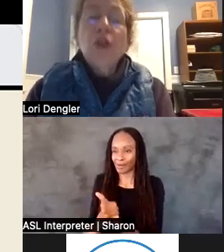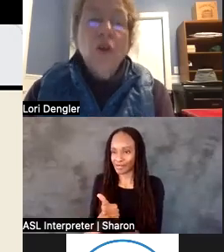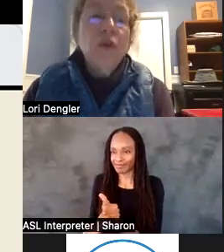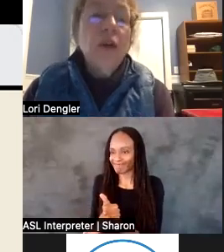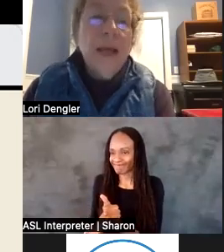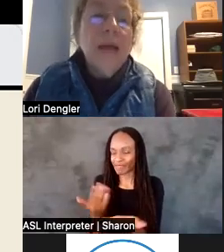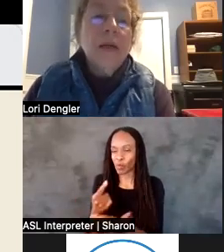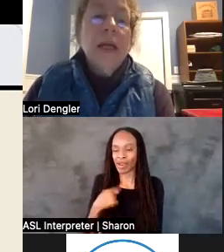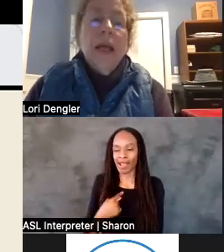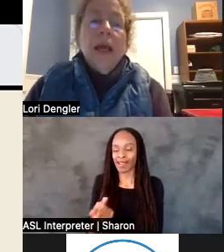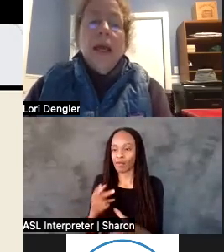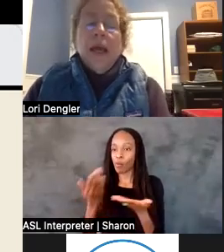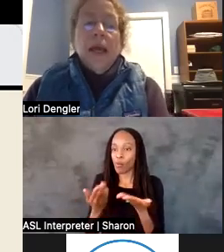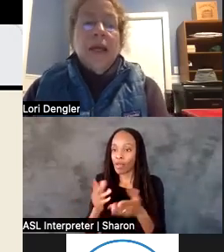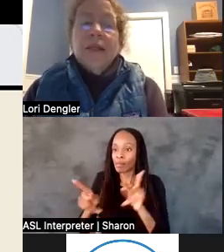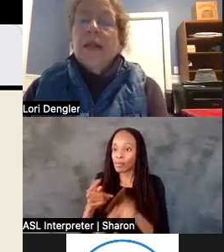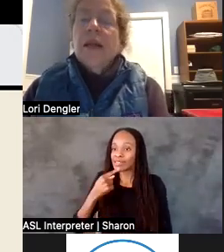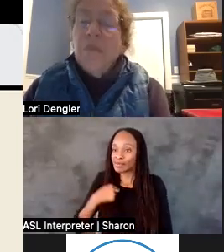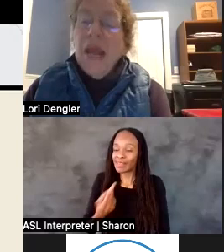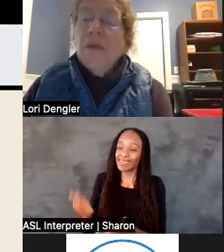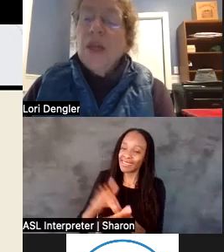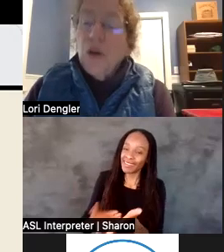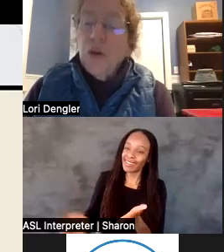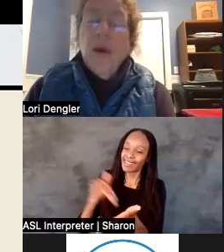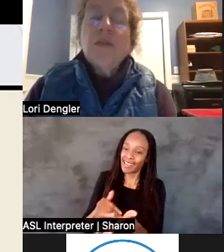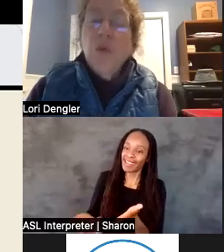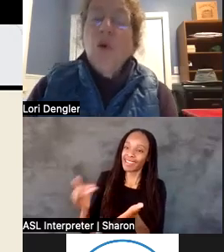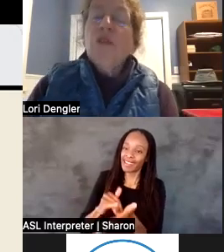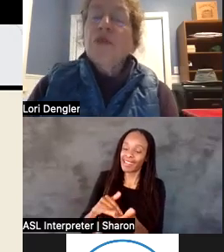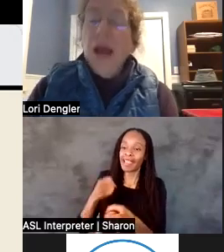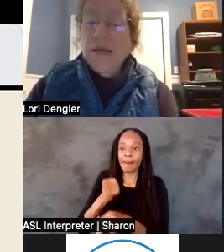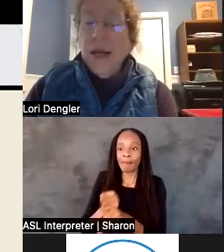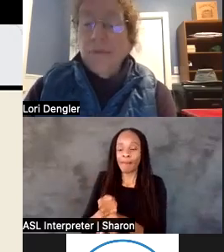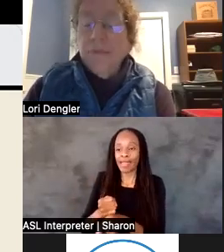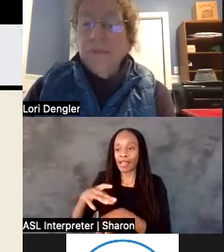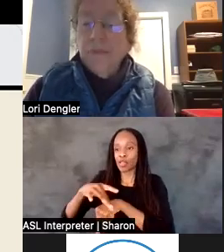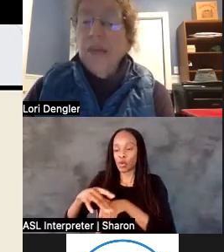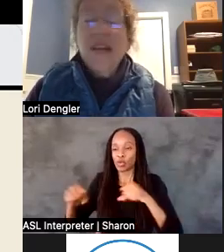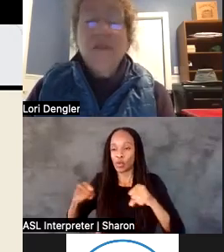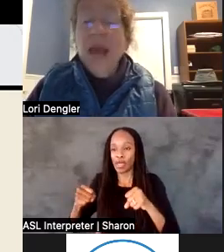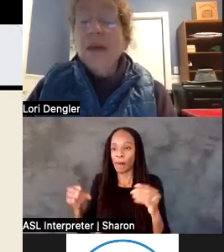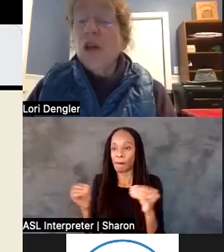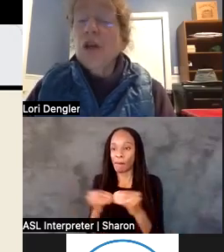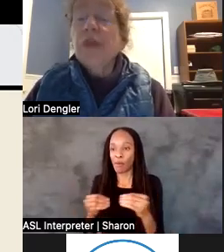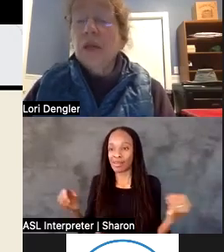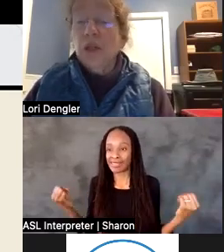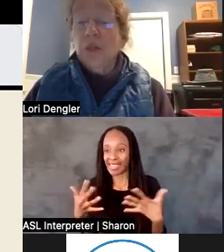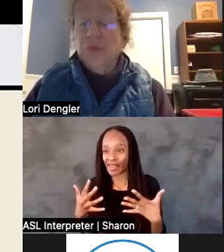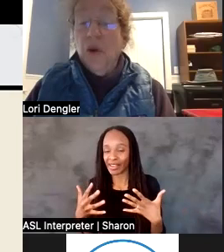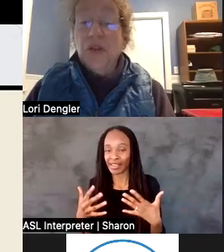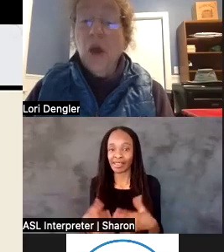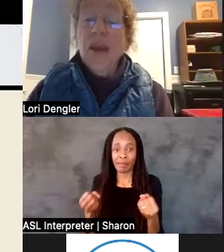over and over again is that it made the earthquake more frightening. Many of them hadn't heard the